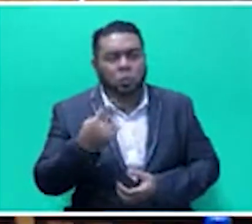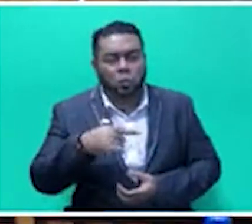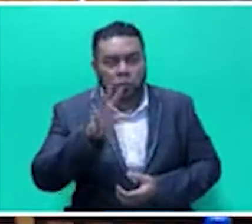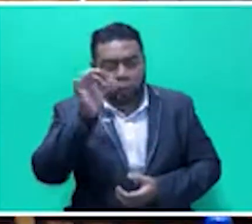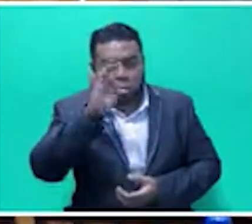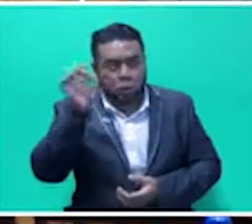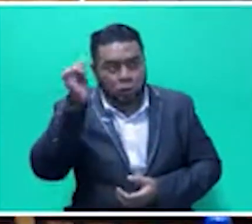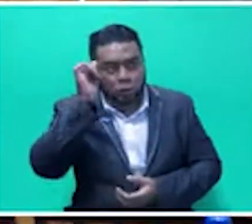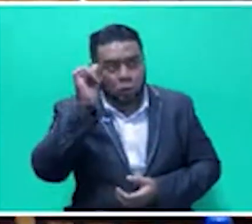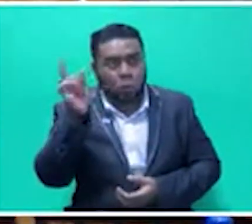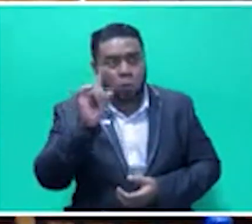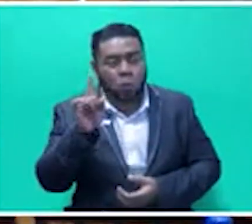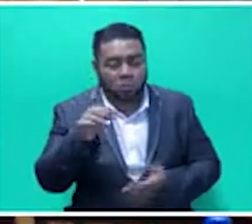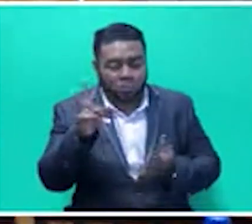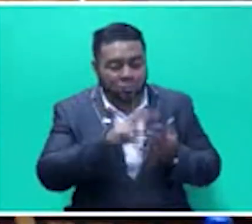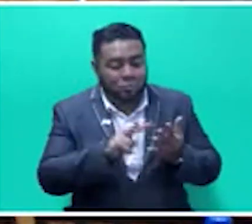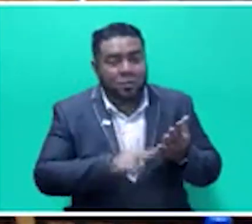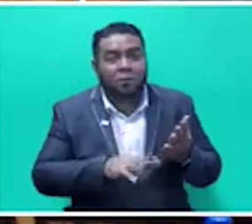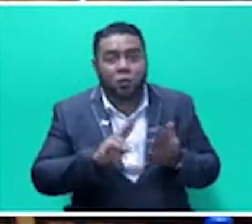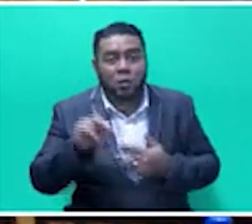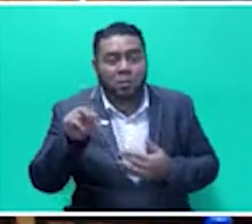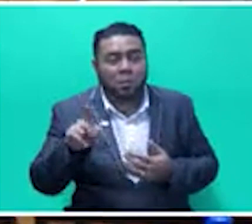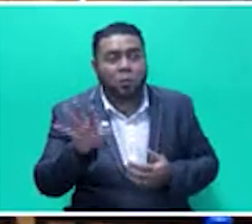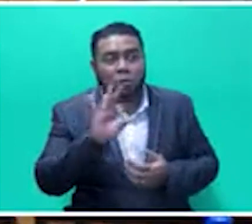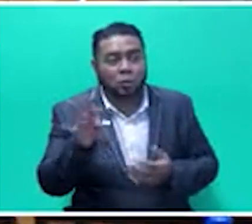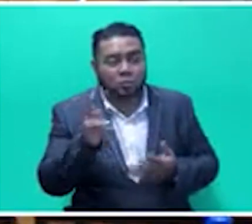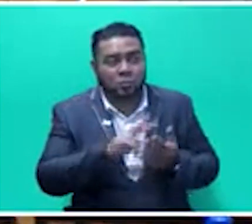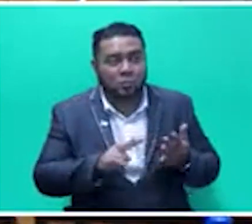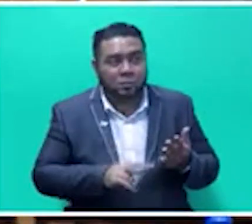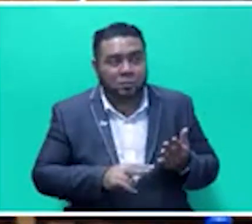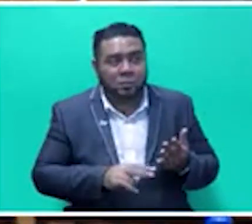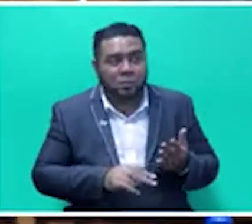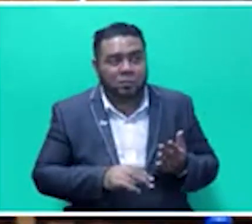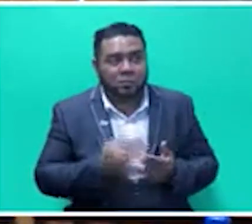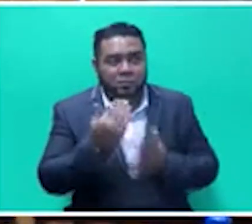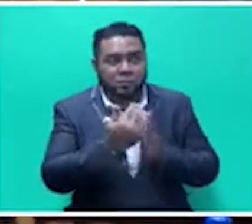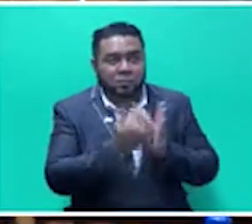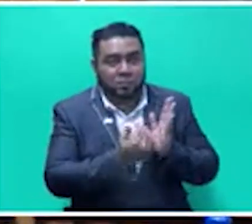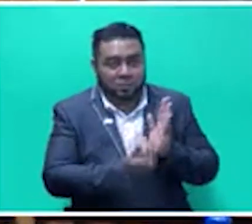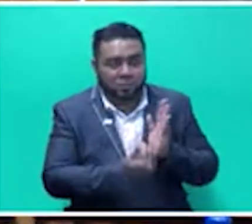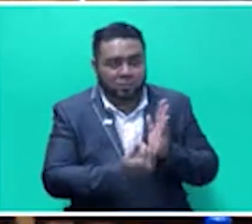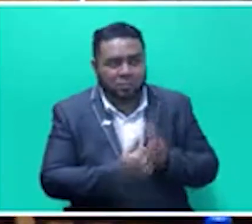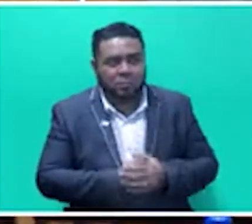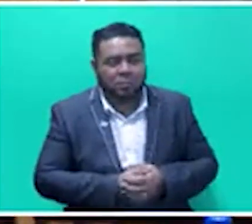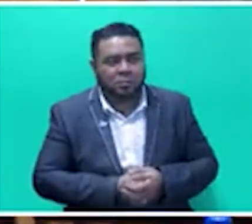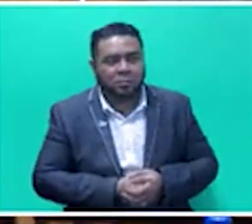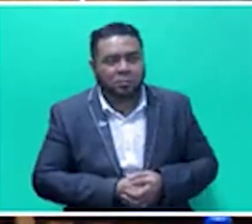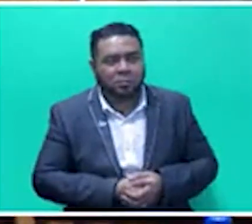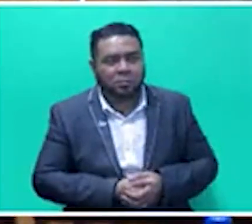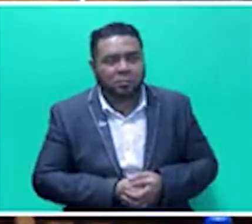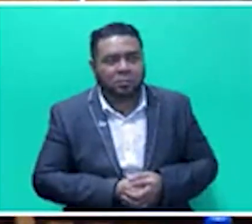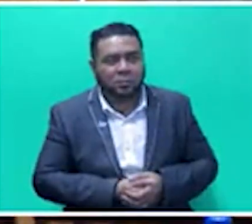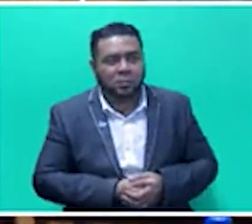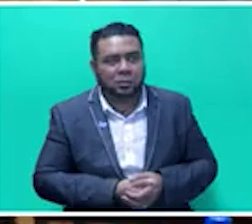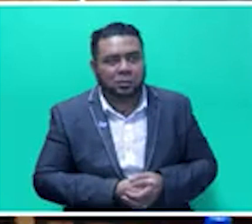realize what was scripted for him was not only derogatory but insightful. Yes. I mean, yes. I